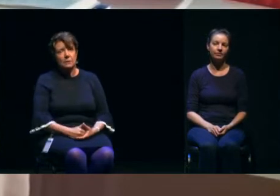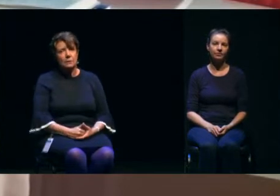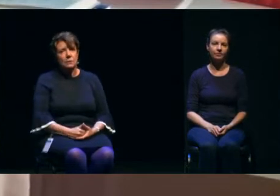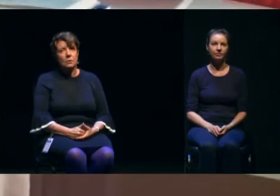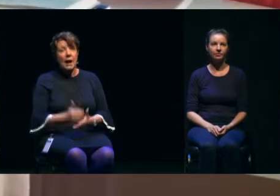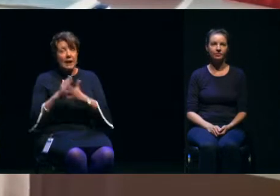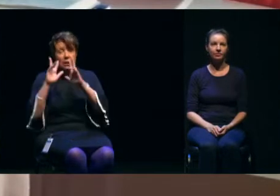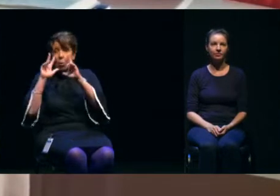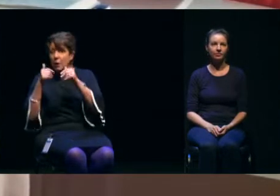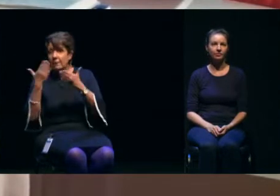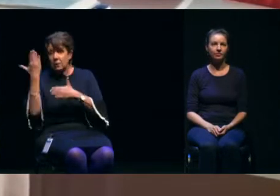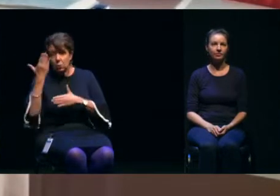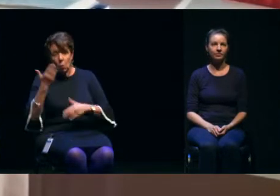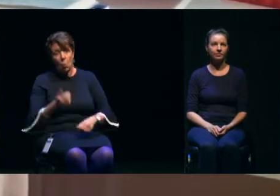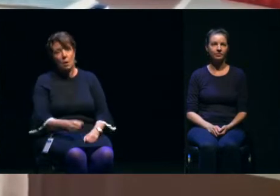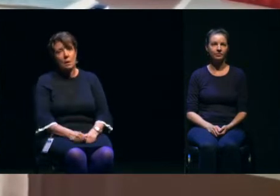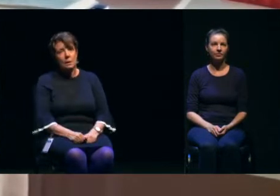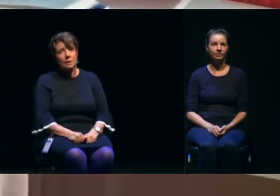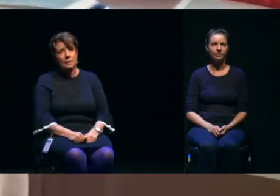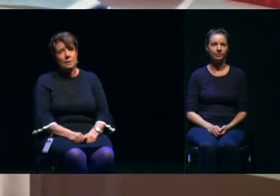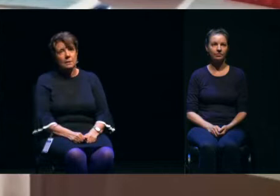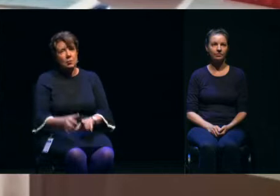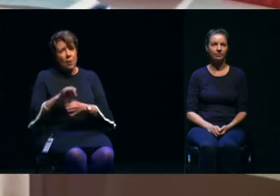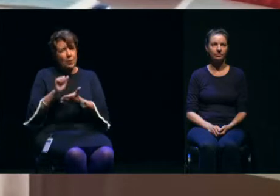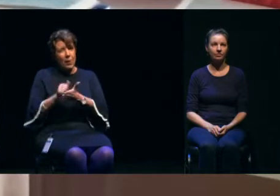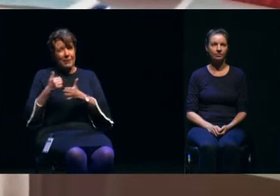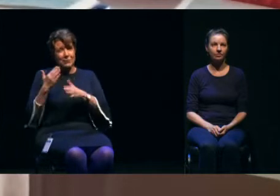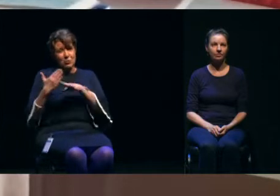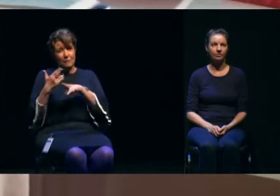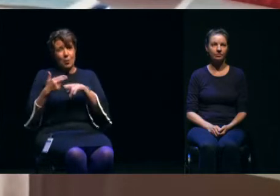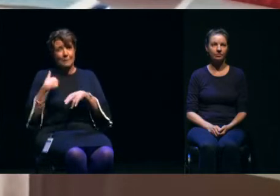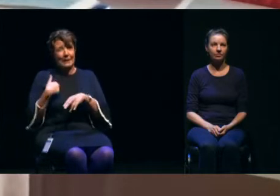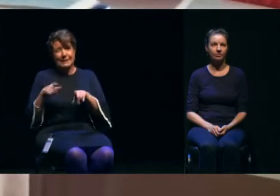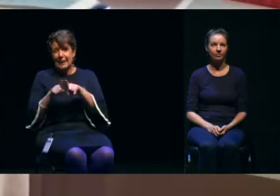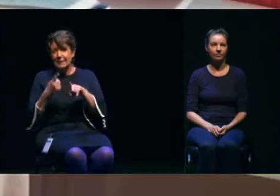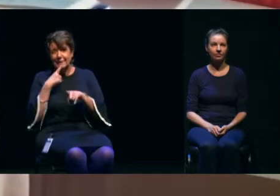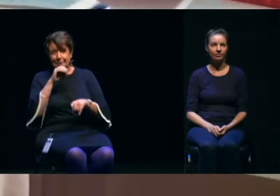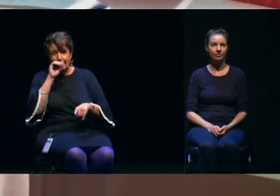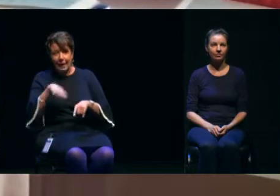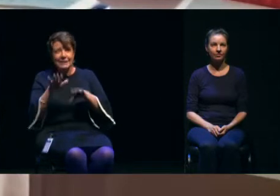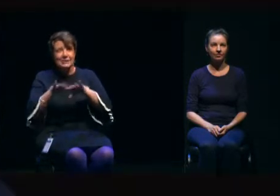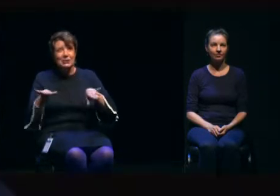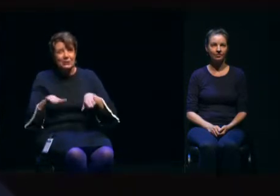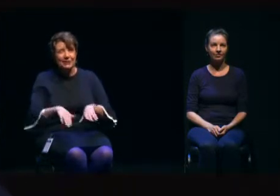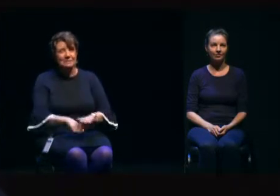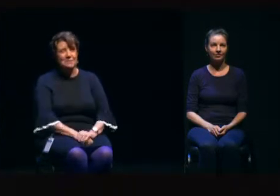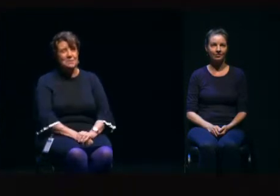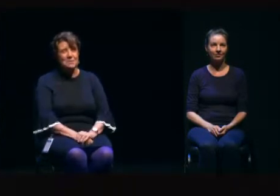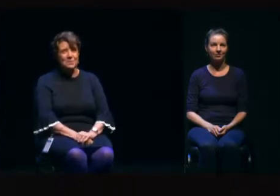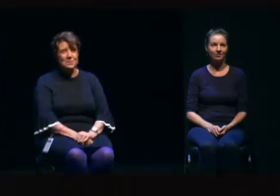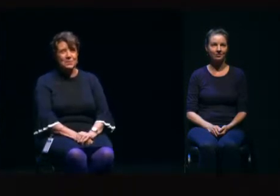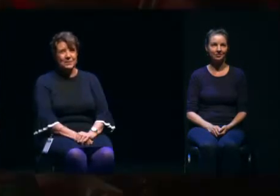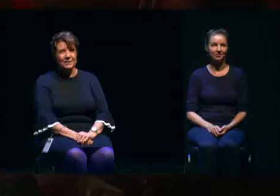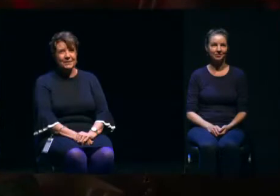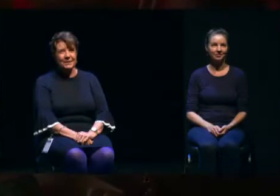administering a school. Not the right job for me. As I said, I don't like children. Plus, I